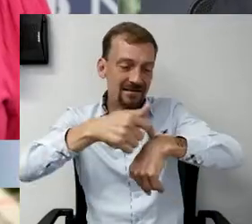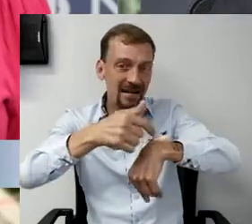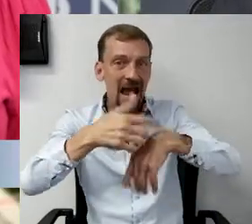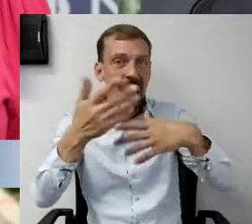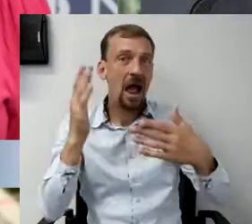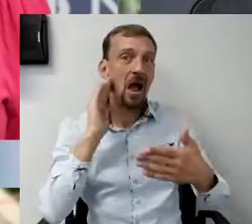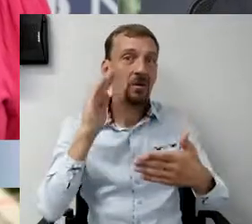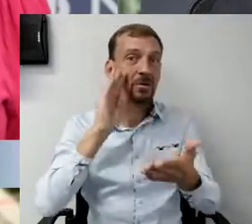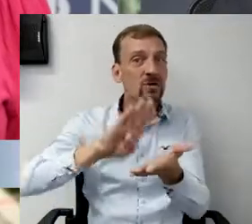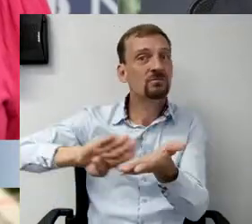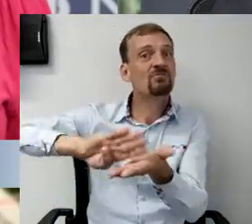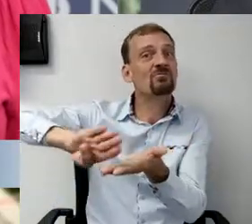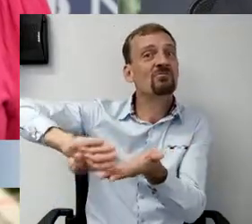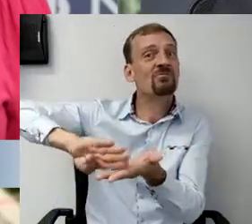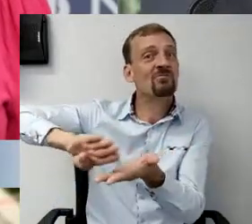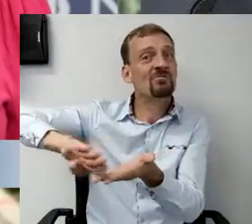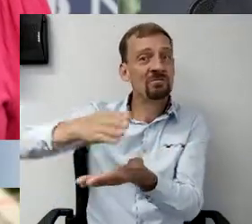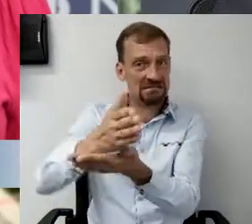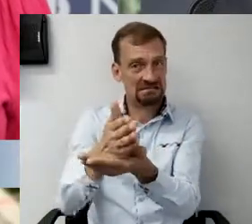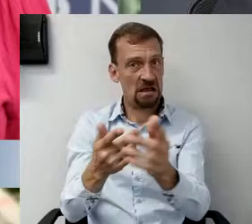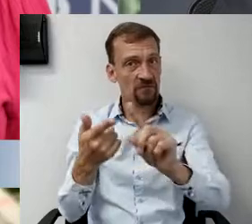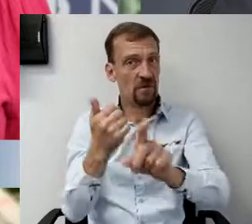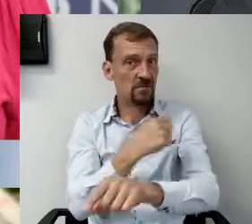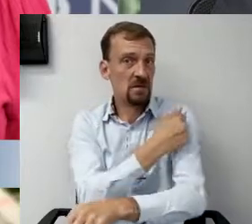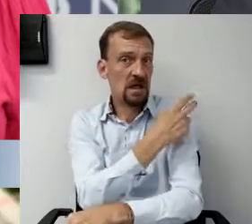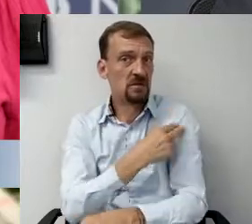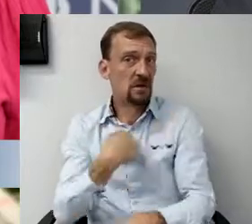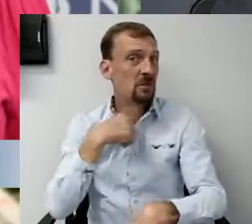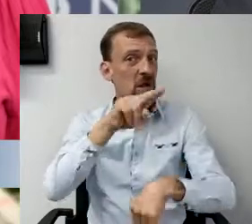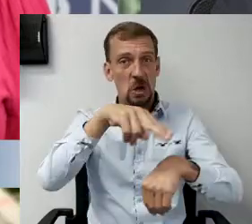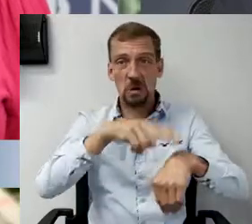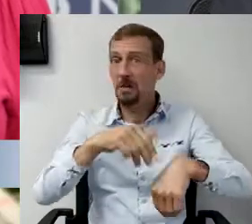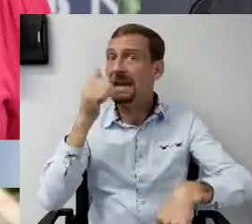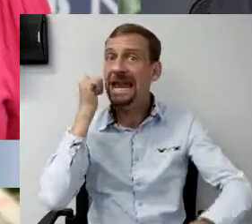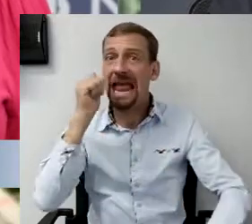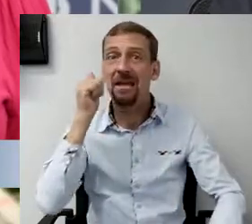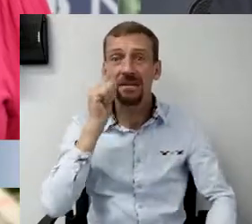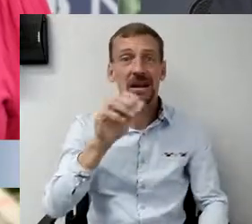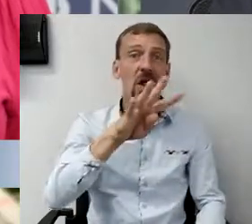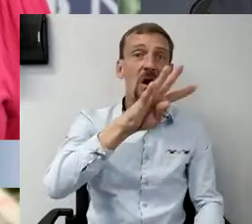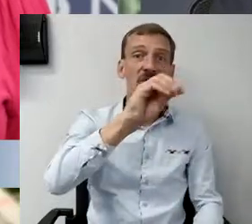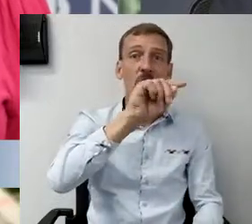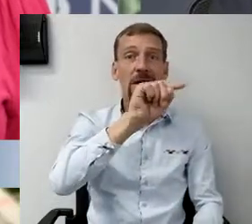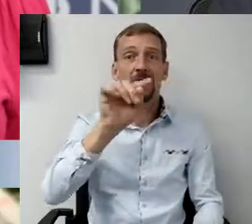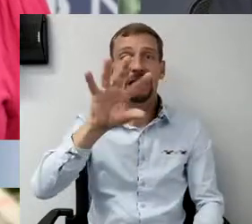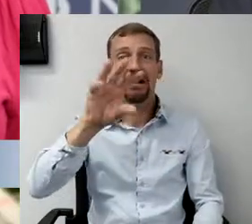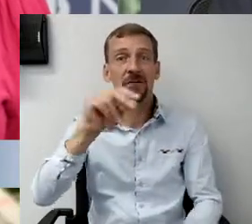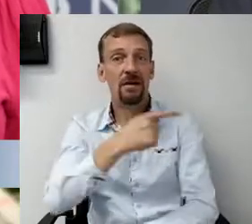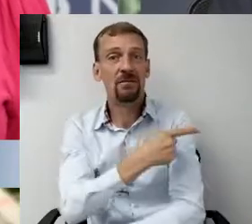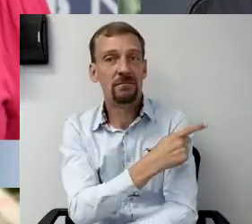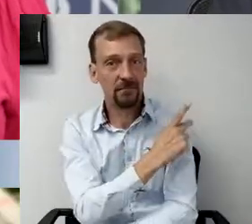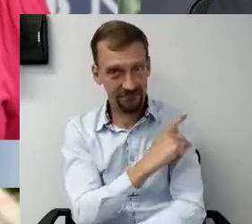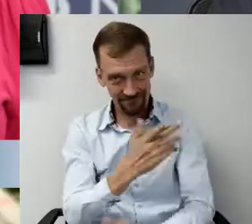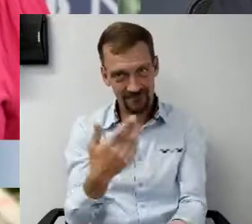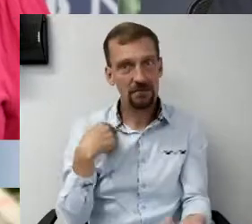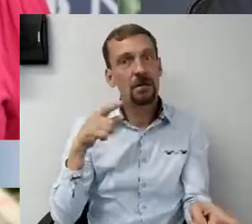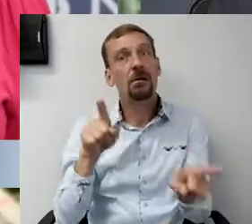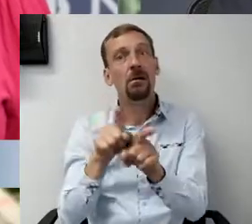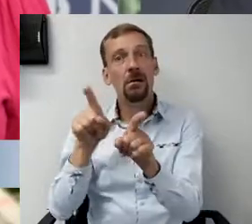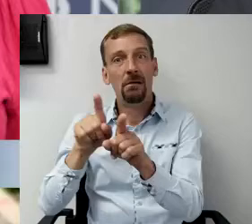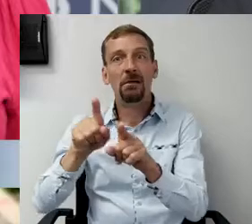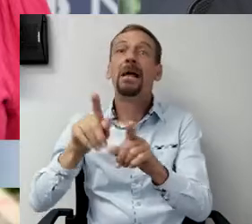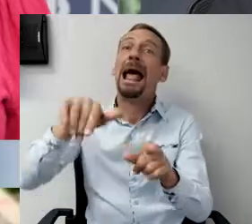be lots of discharges. Every single day we discharge 40 to 50 patients. But then we admit a lot of new patients too.